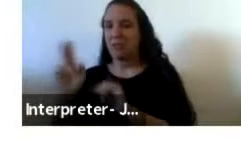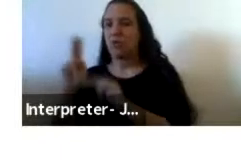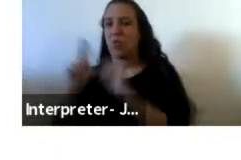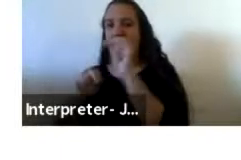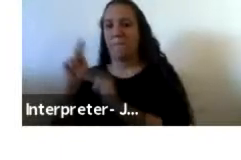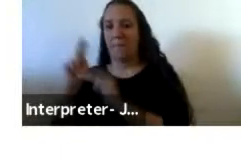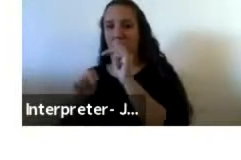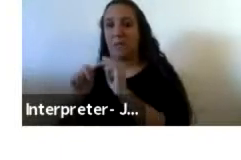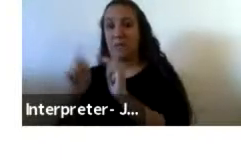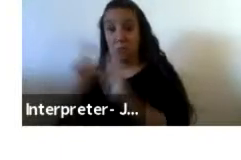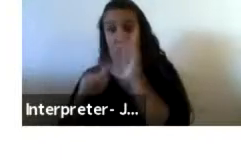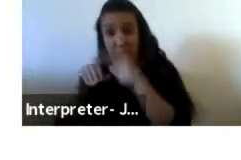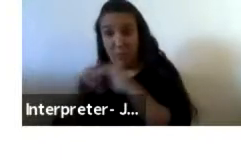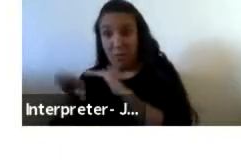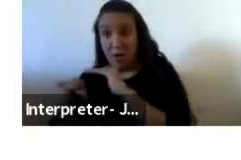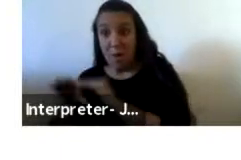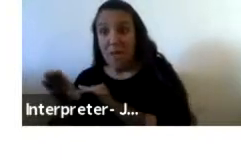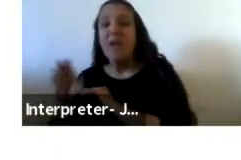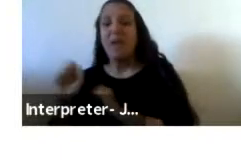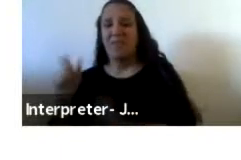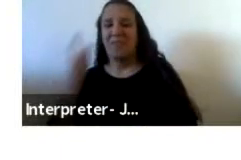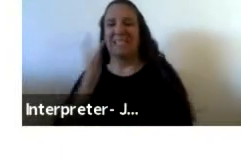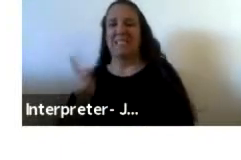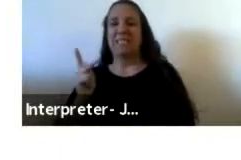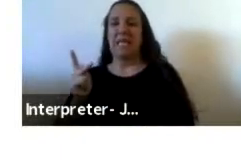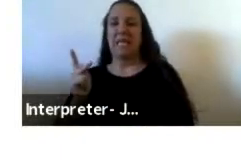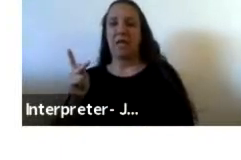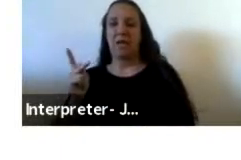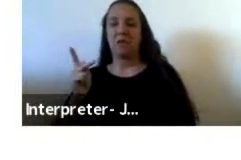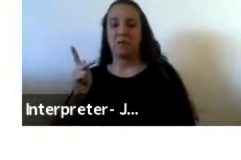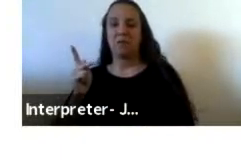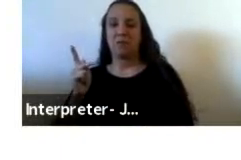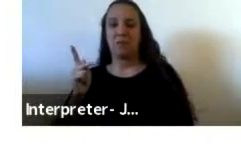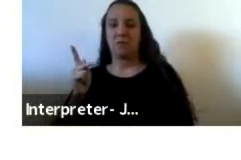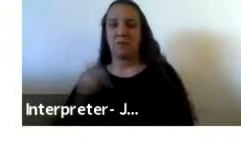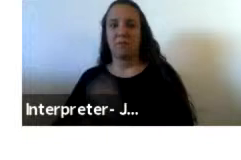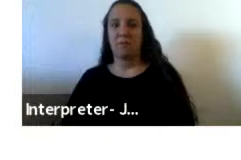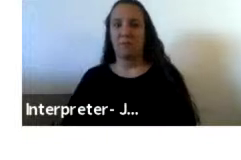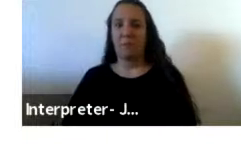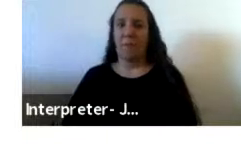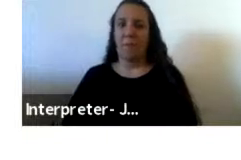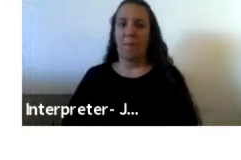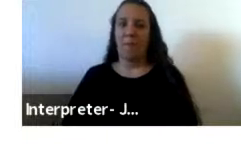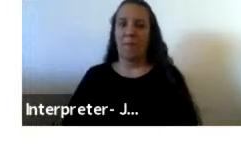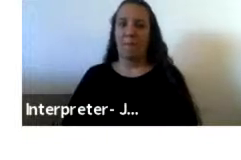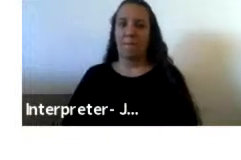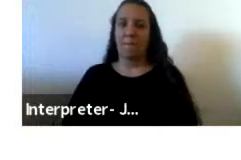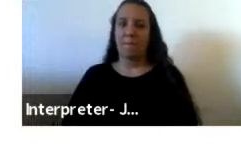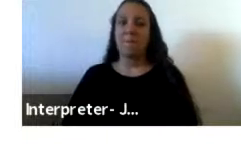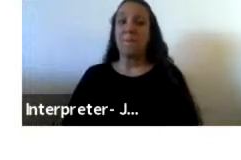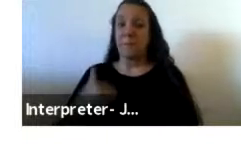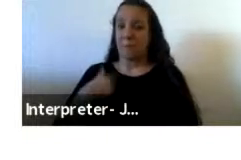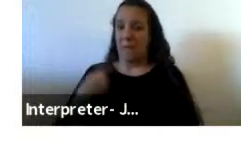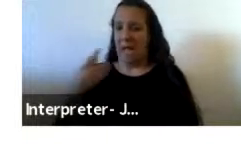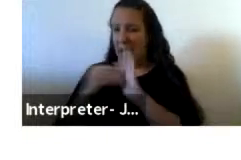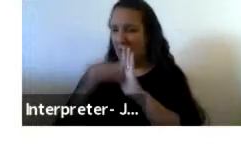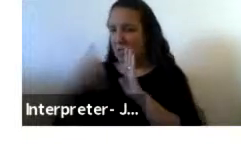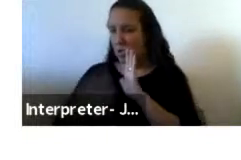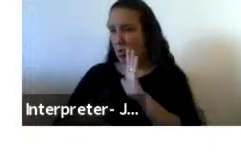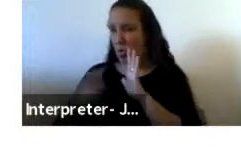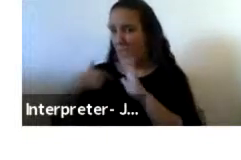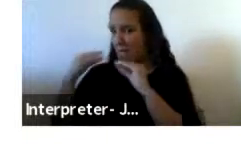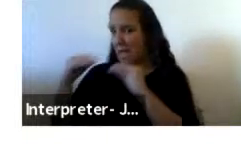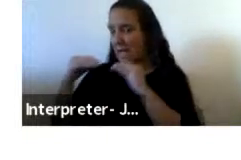when people can come in, they can actually see what's happening, what's moving forward. I actually have one of the students from one of the programs that I teach.